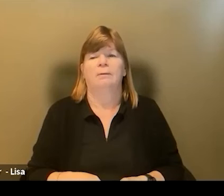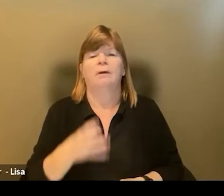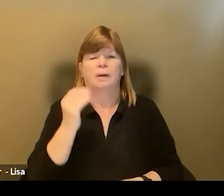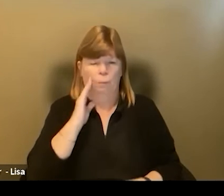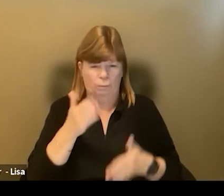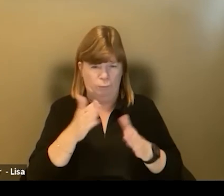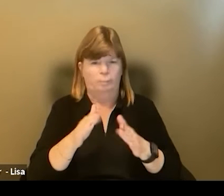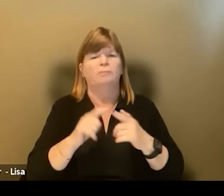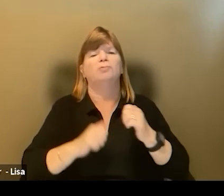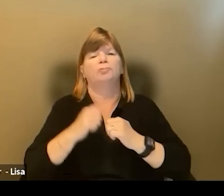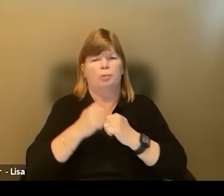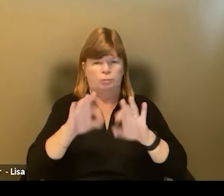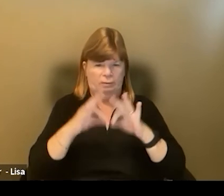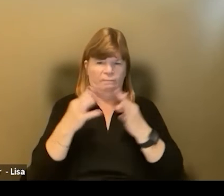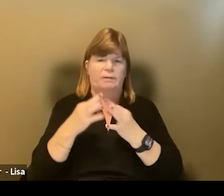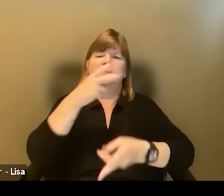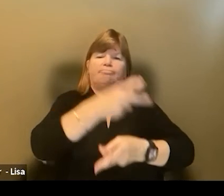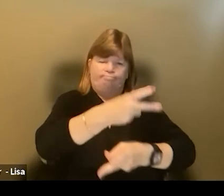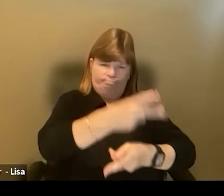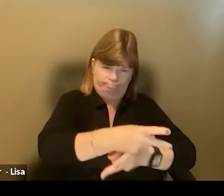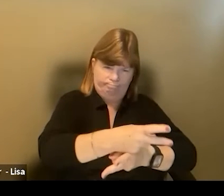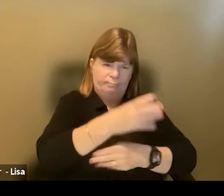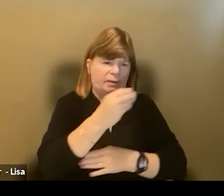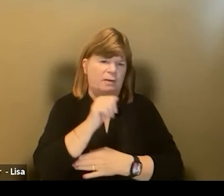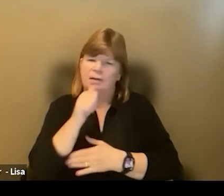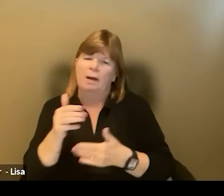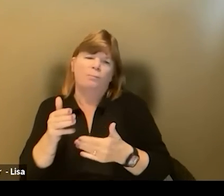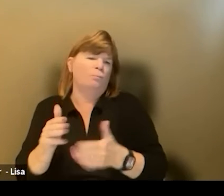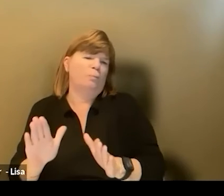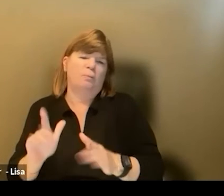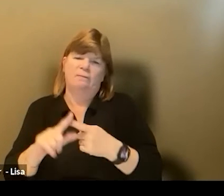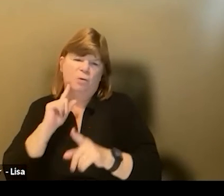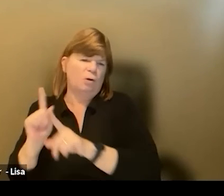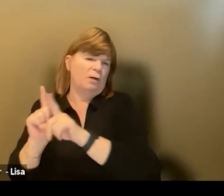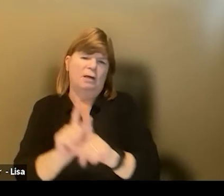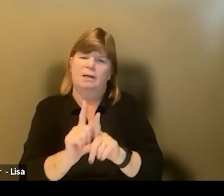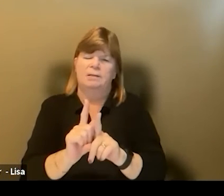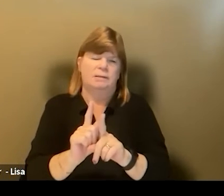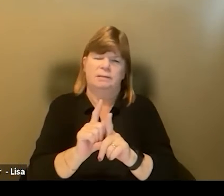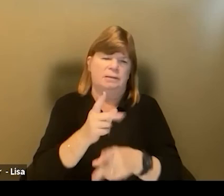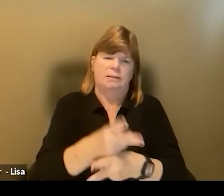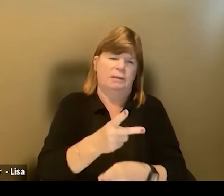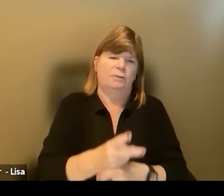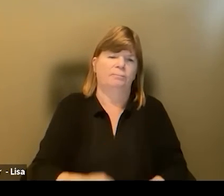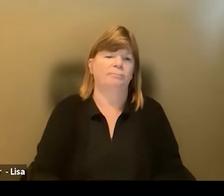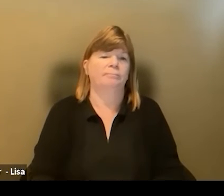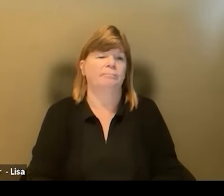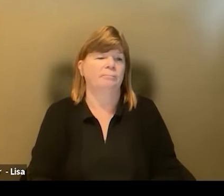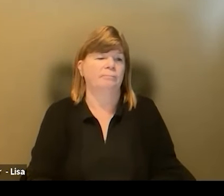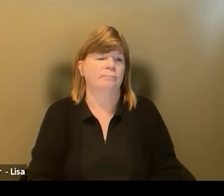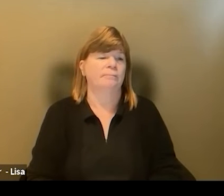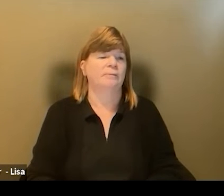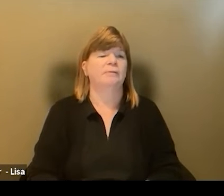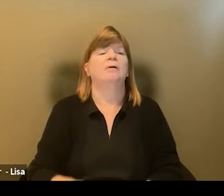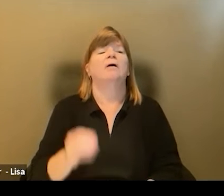will permit for structured family caregiving and will not permit for attendant care for the service.